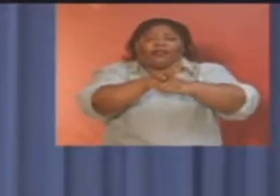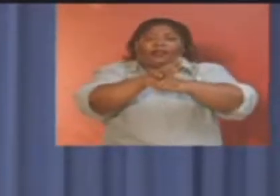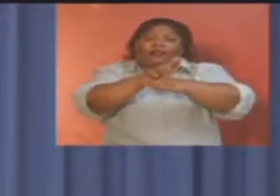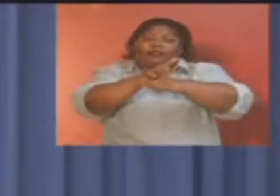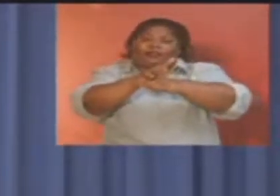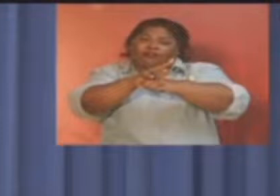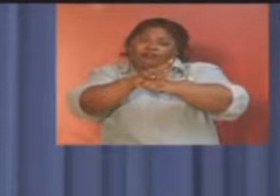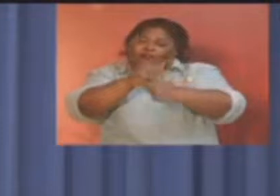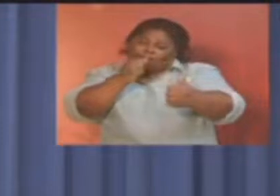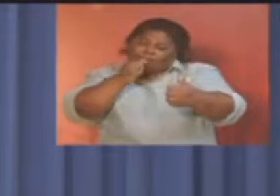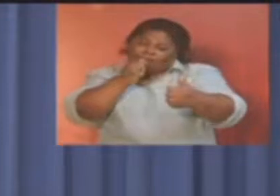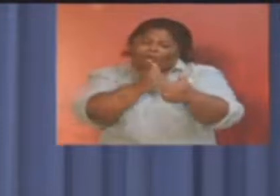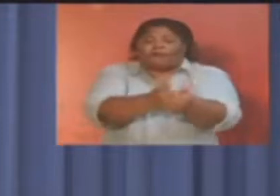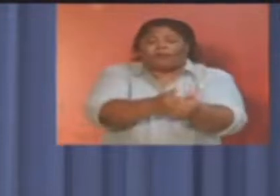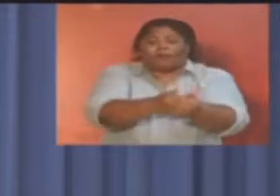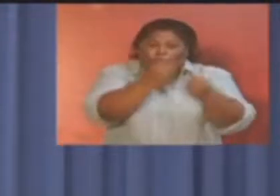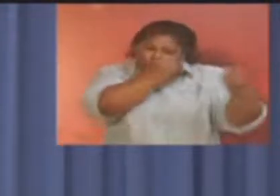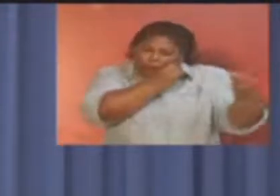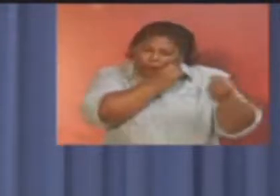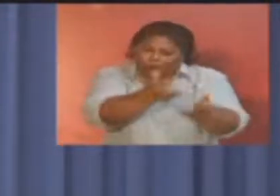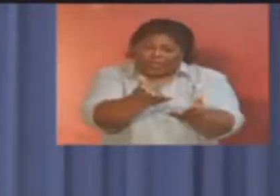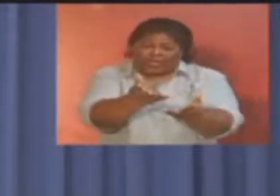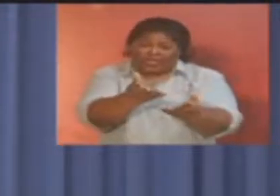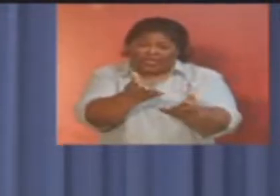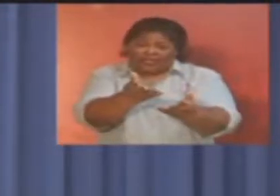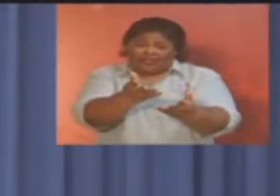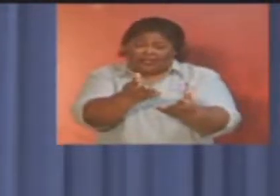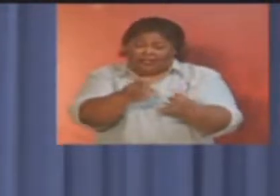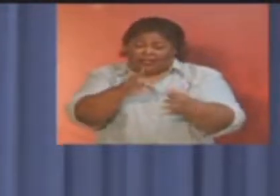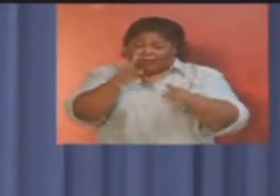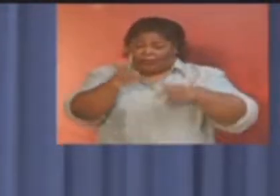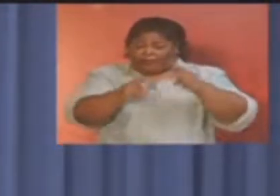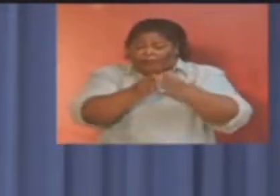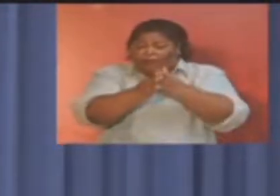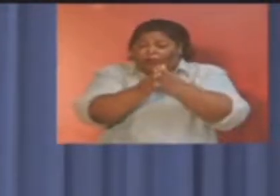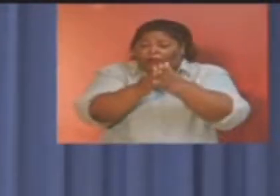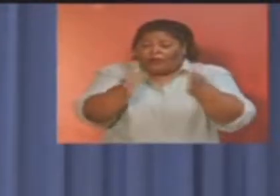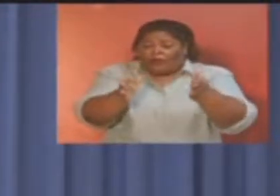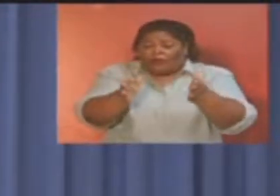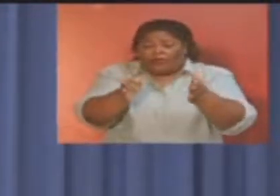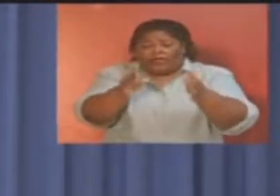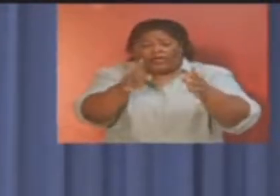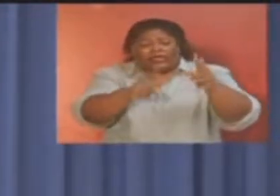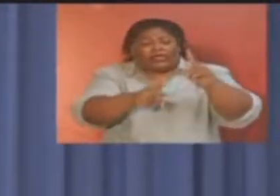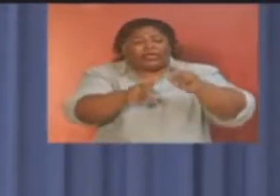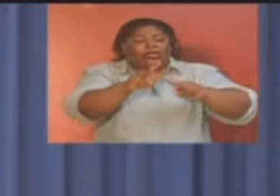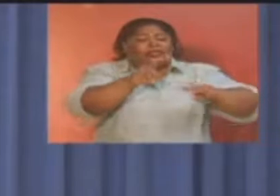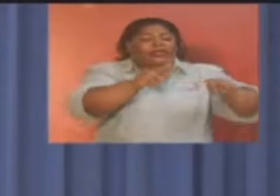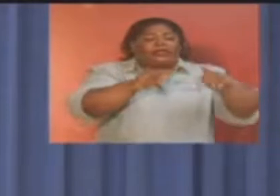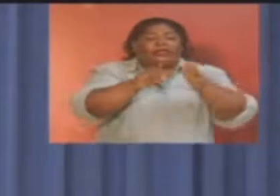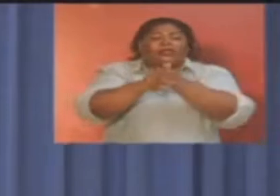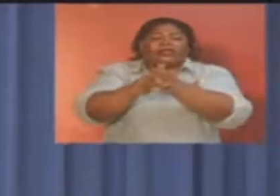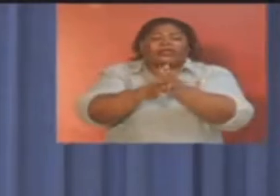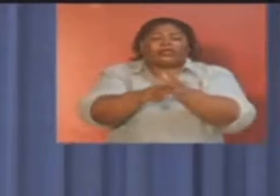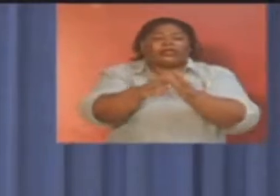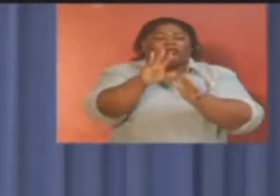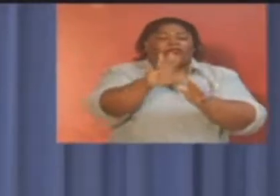department, and we monitor how the population is responding or is being threatened. Today,